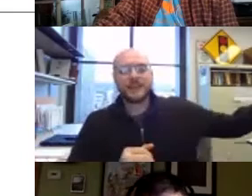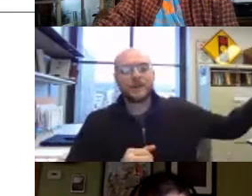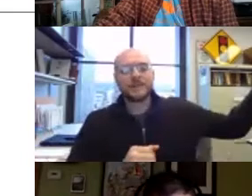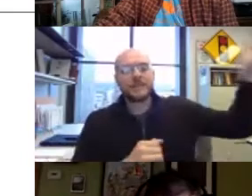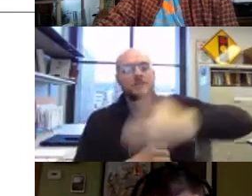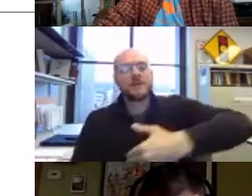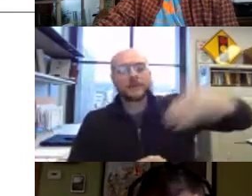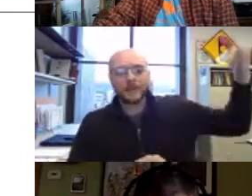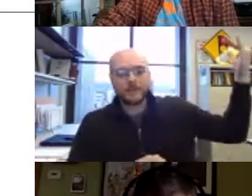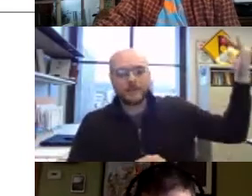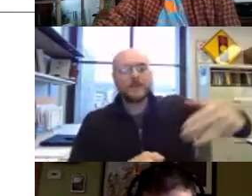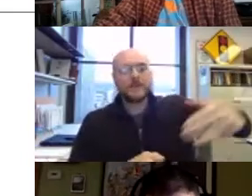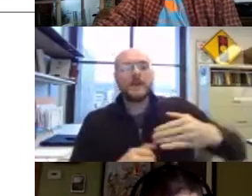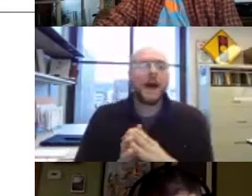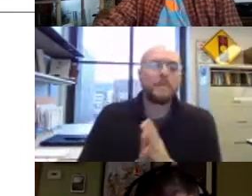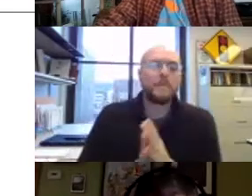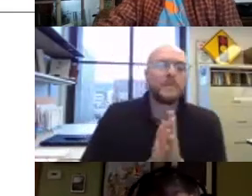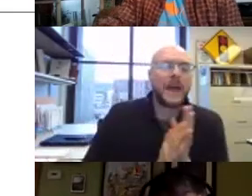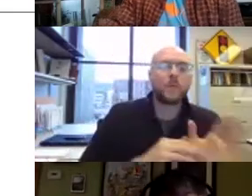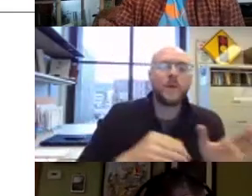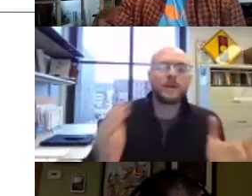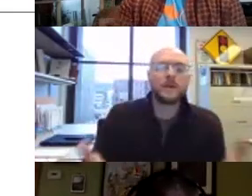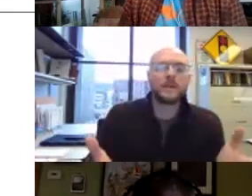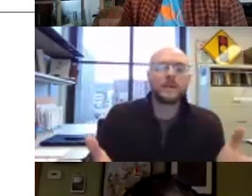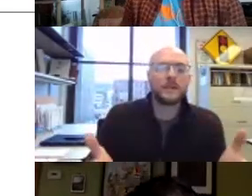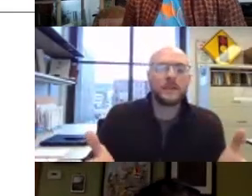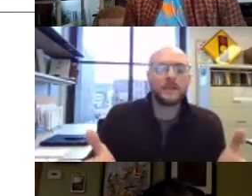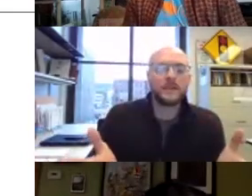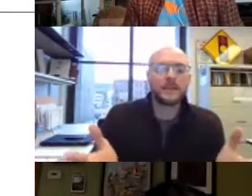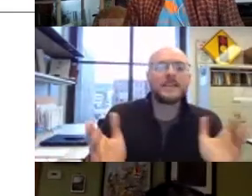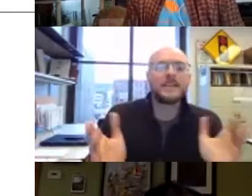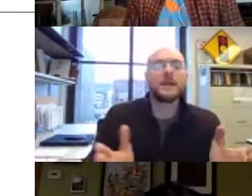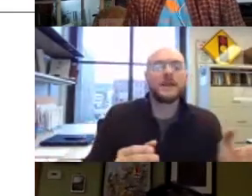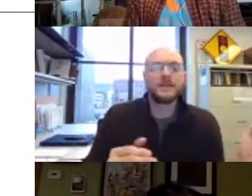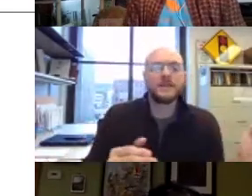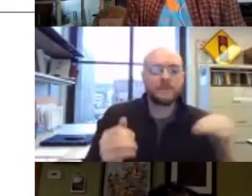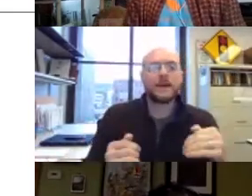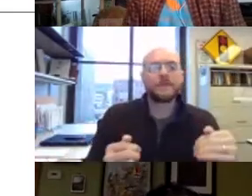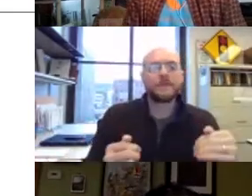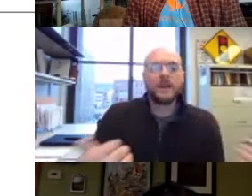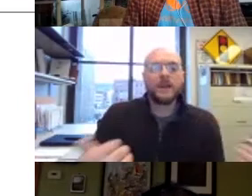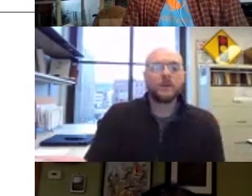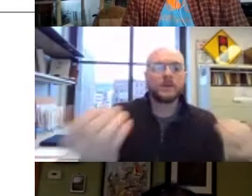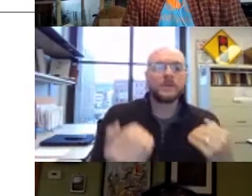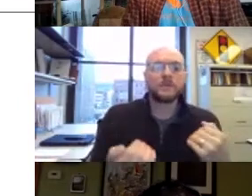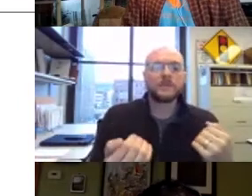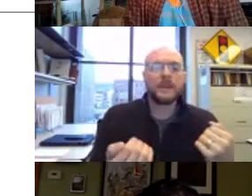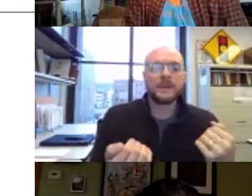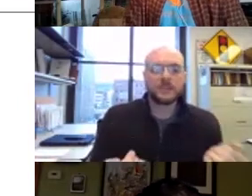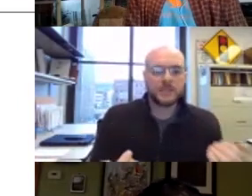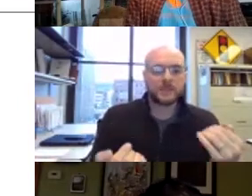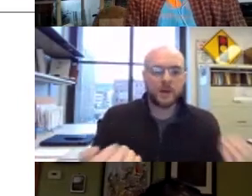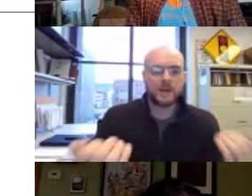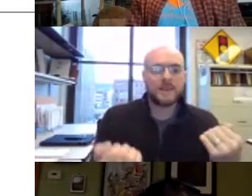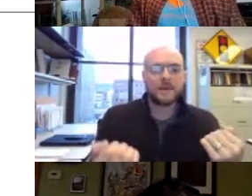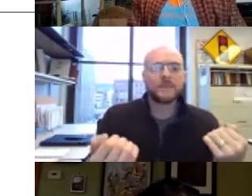see that going in the southbound direction, that is where the existing bike lane tapers out in order to provide